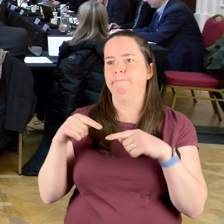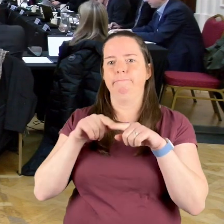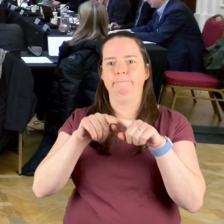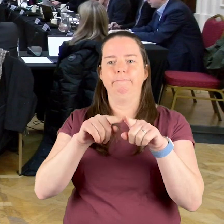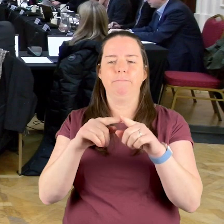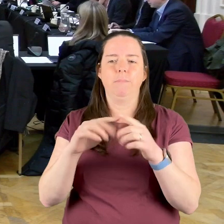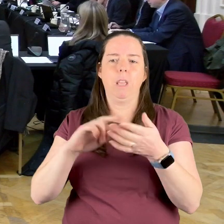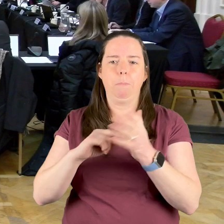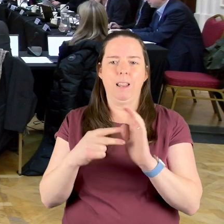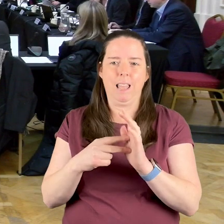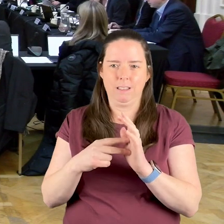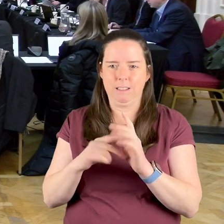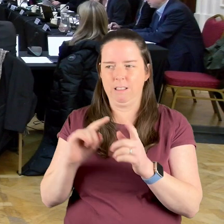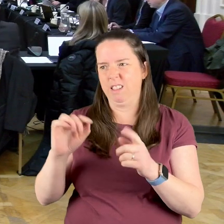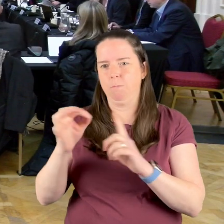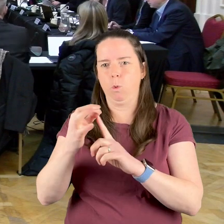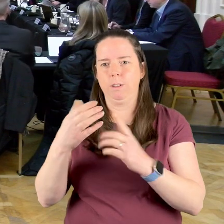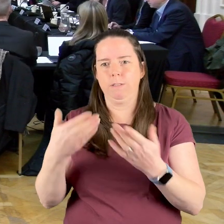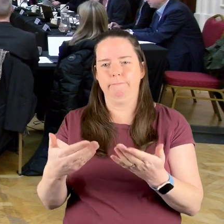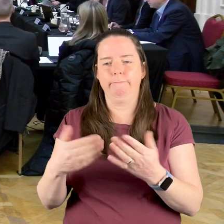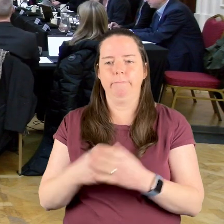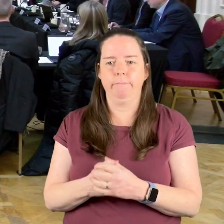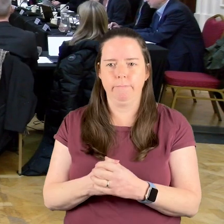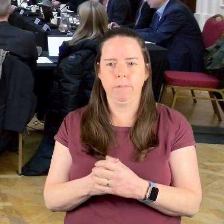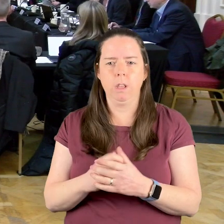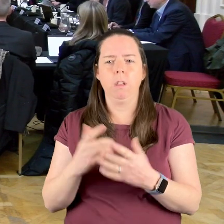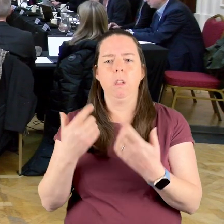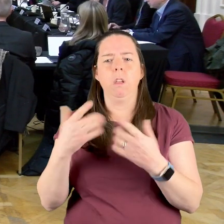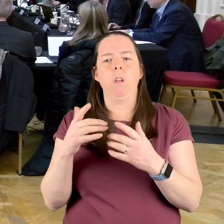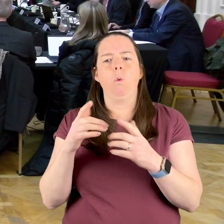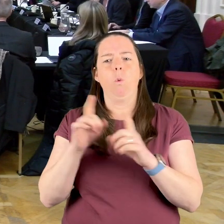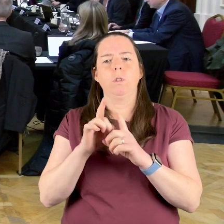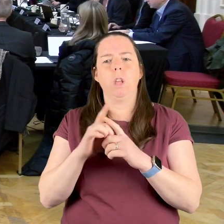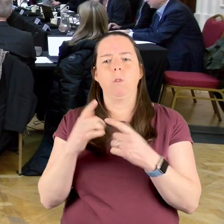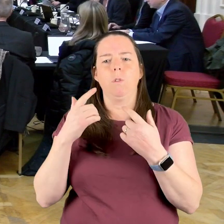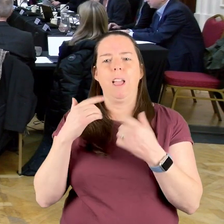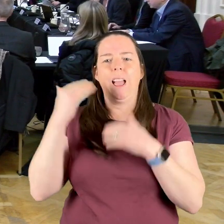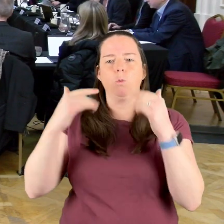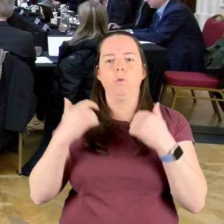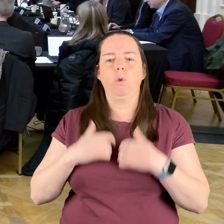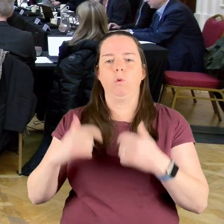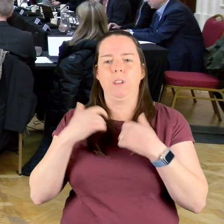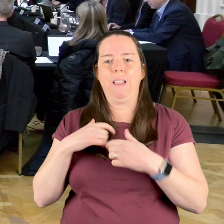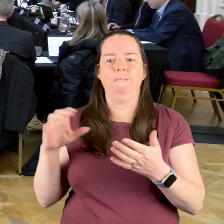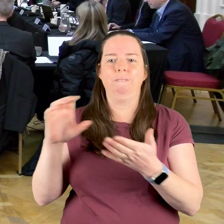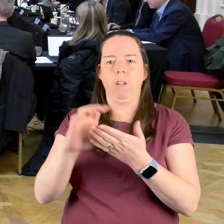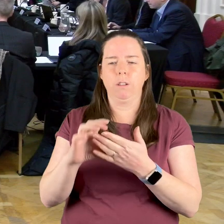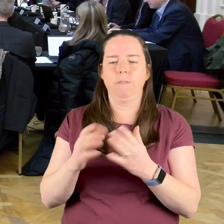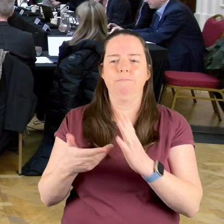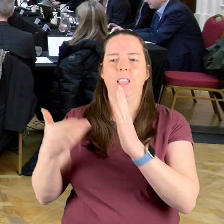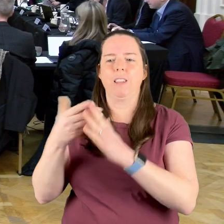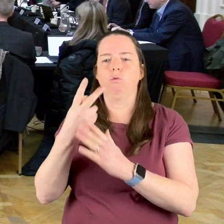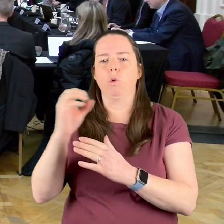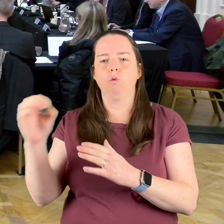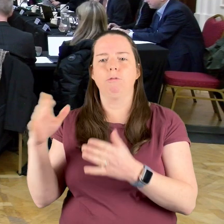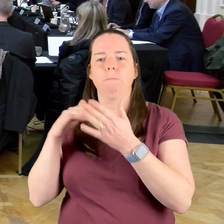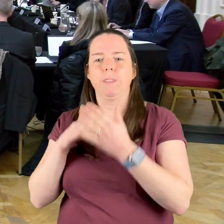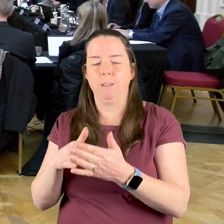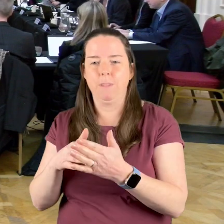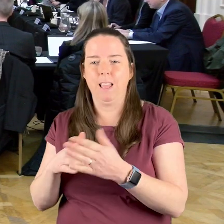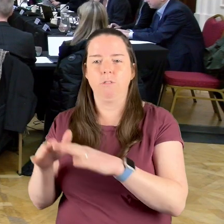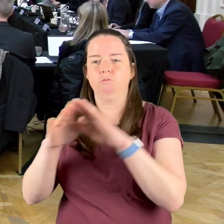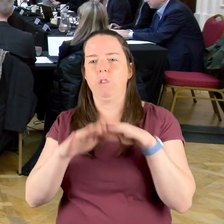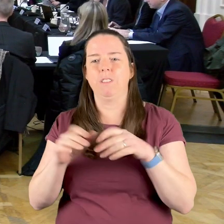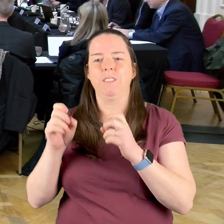at this point in the year. As we've said, there's the Adult Social Care Fund, so that's the additional £200 million across the